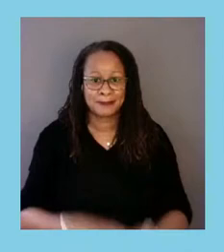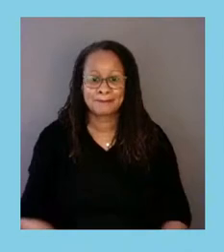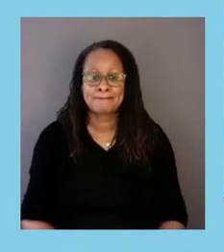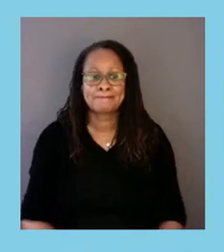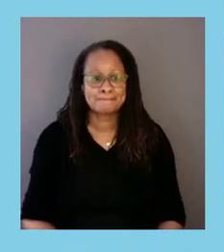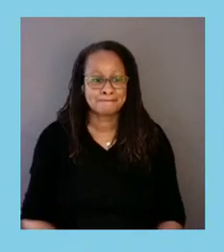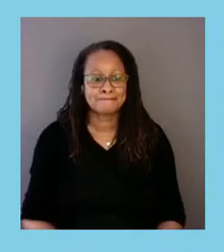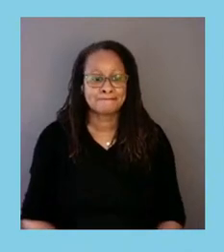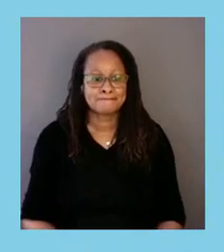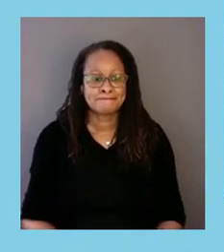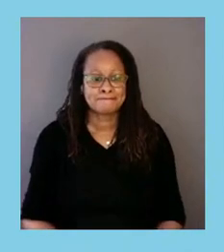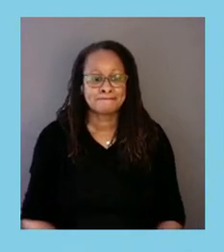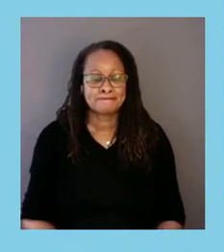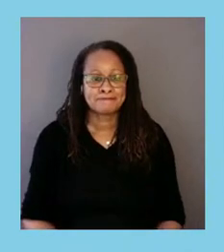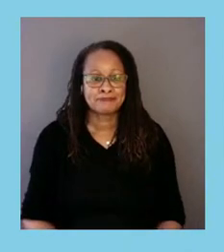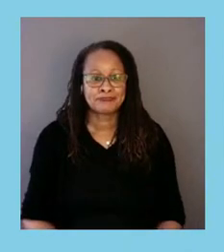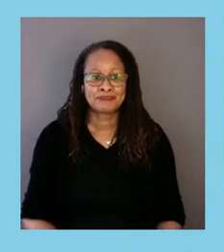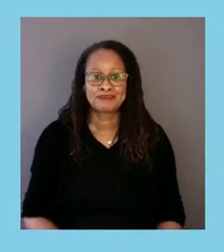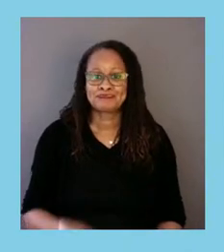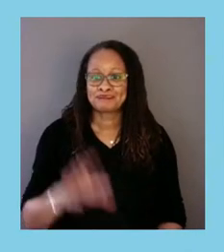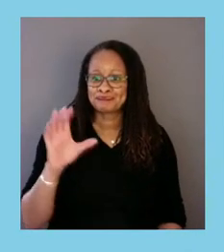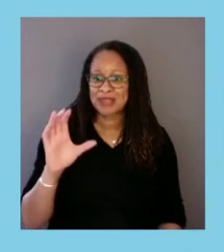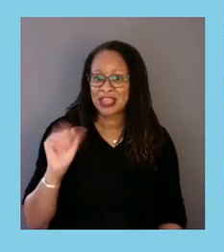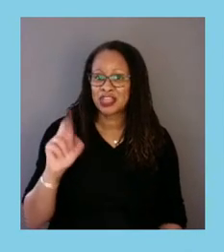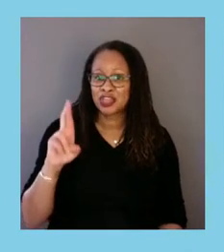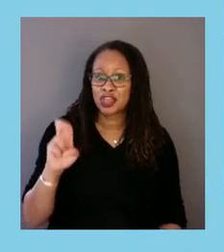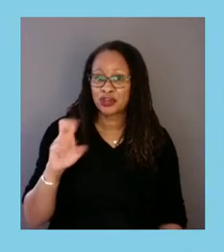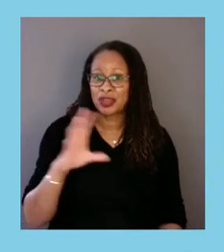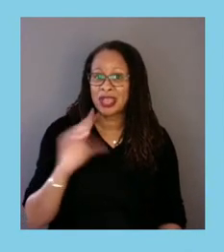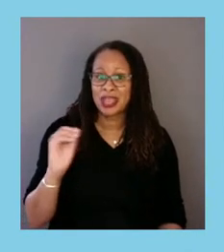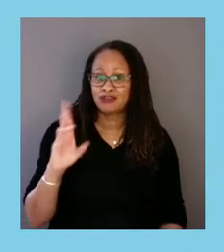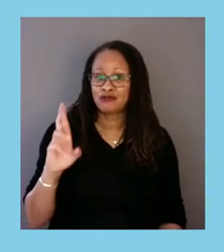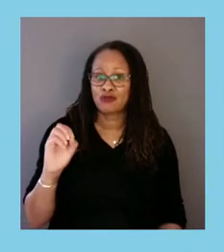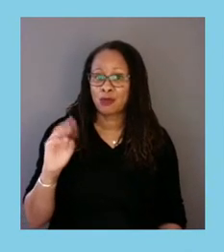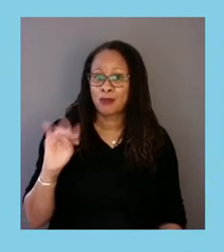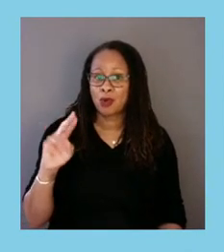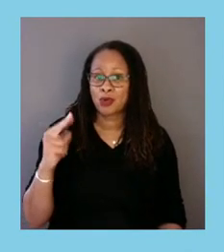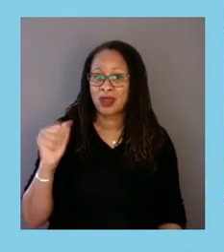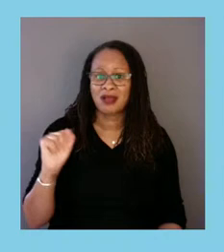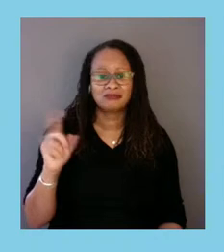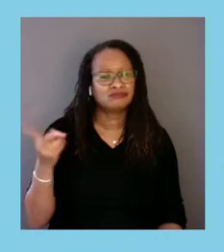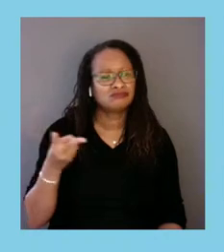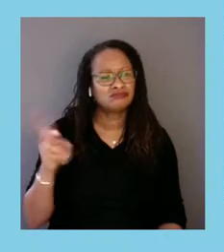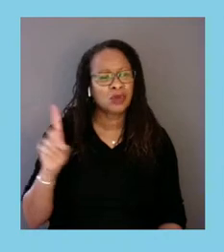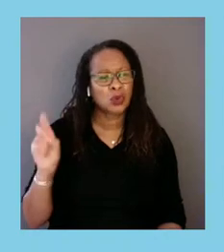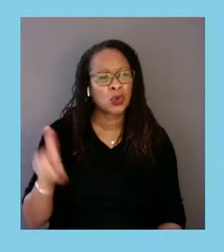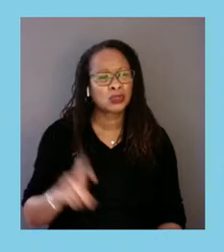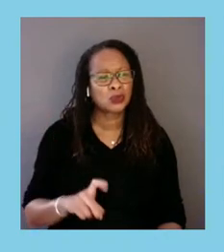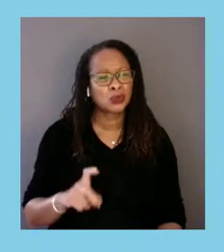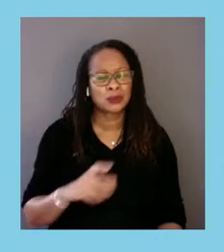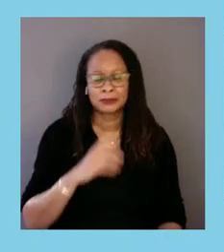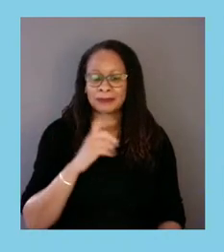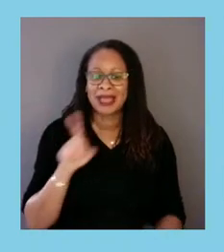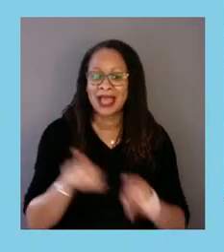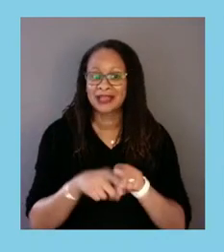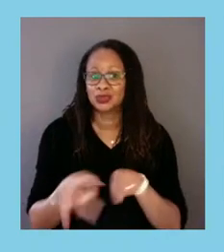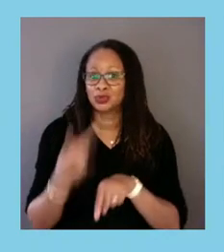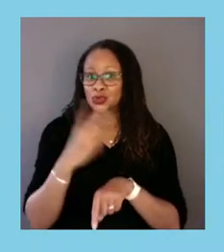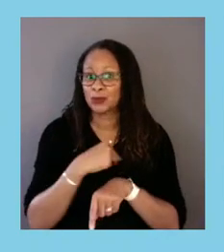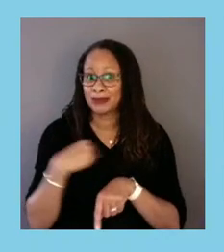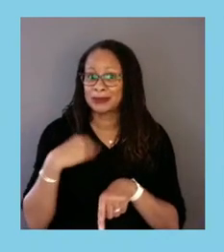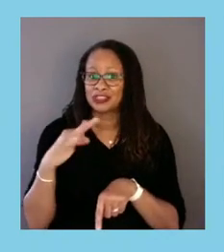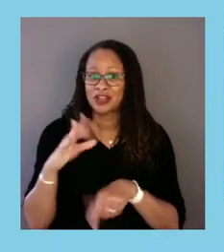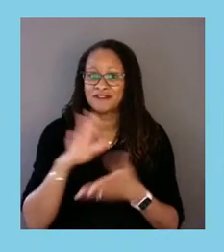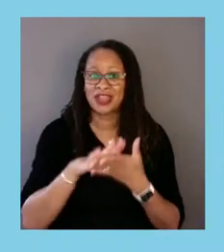Can I ask Carrie and Ramona, ask you guys a question while we're waiting for a question to come in, as two members of, you know, the Academy and kind of seeing